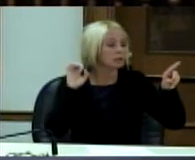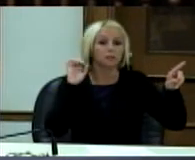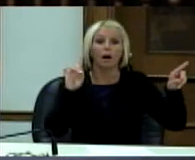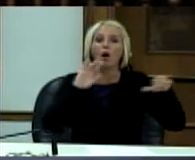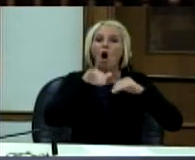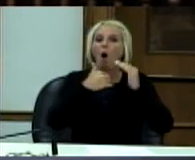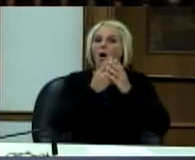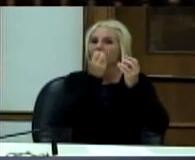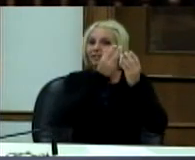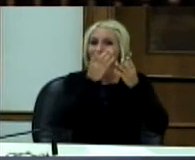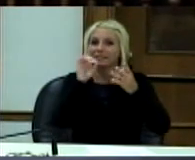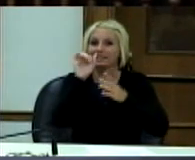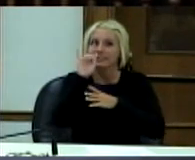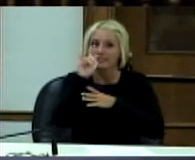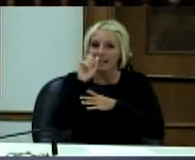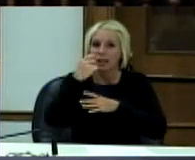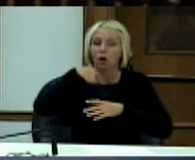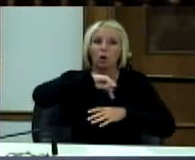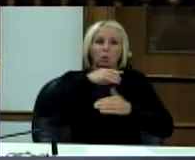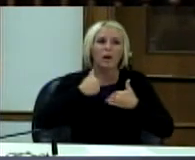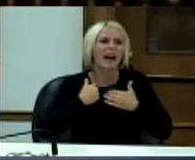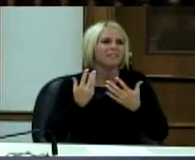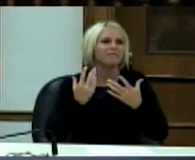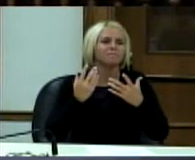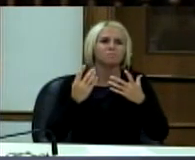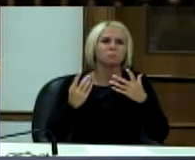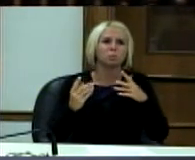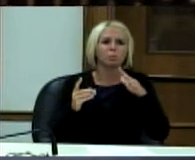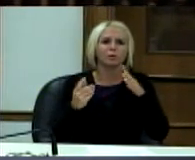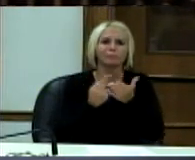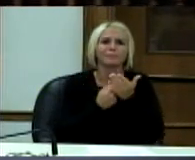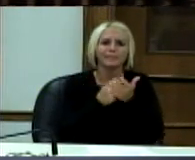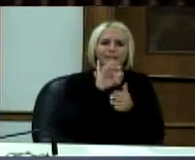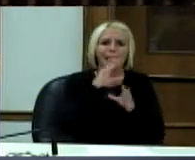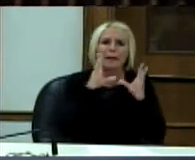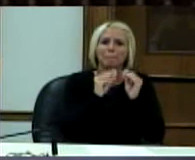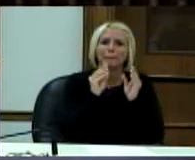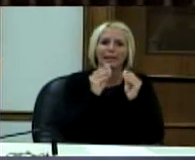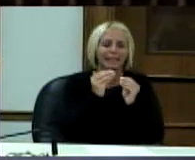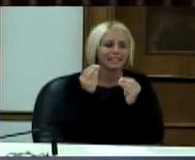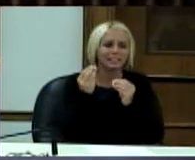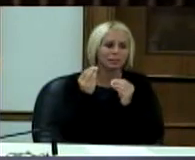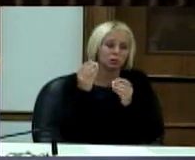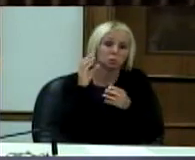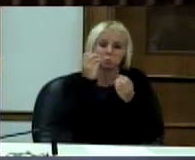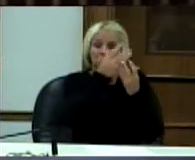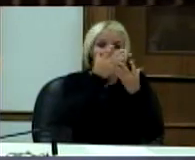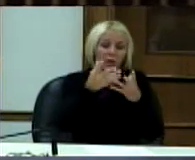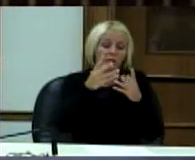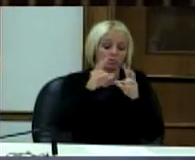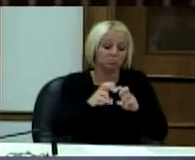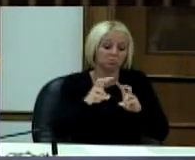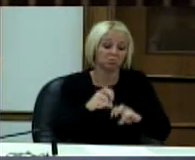All the data that we have, we'll bring up at that meeting. It's just data that you need to look at right now at this point.